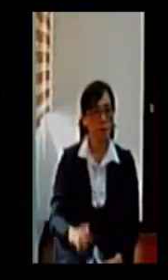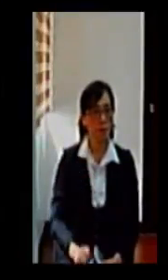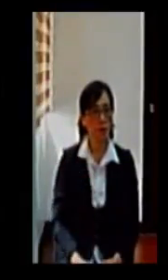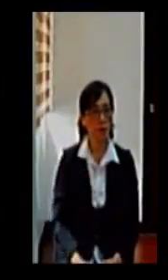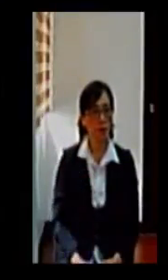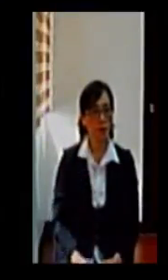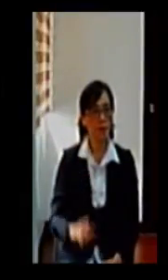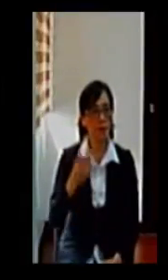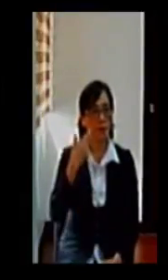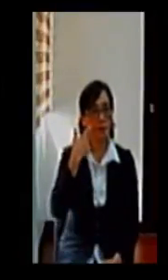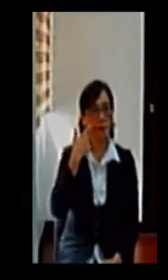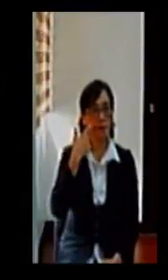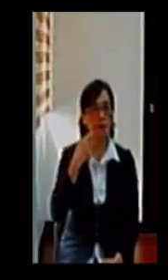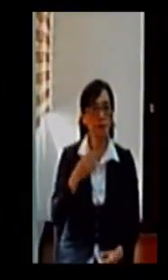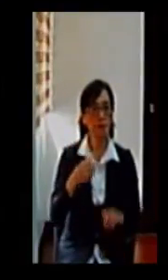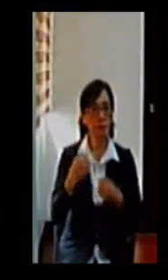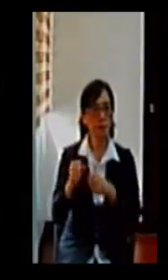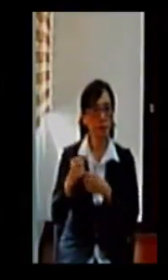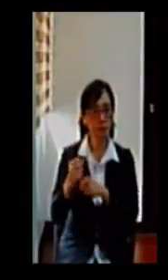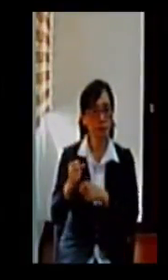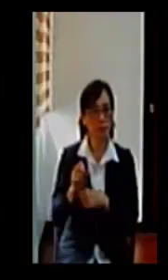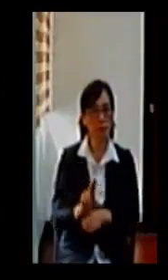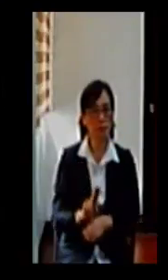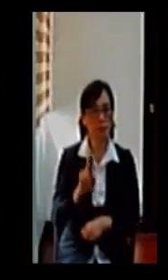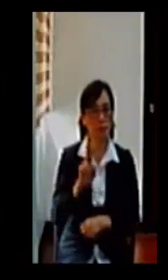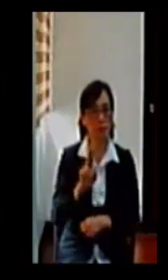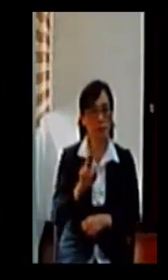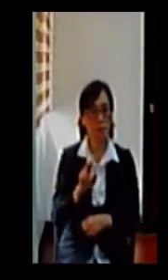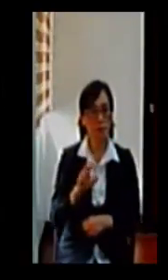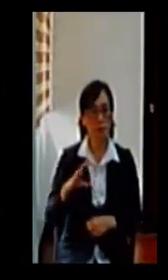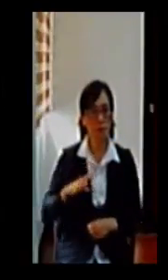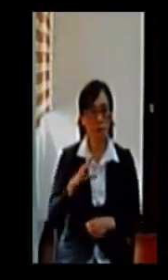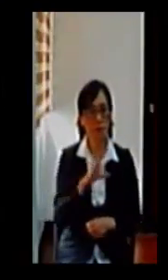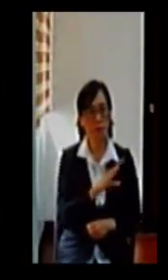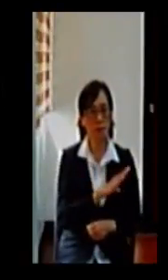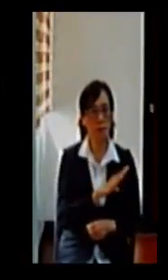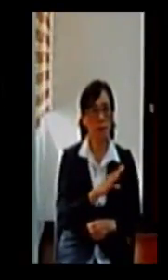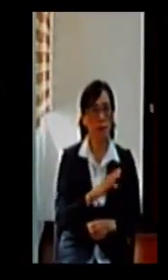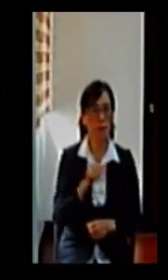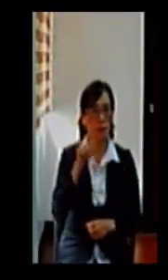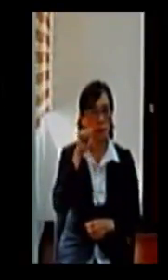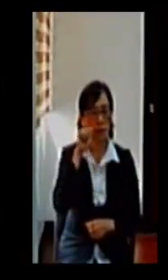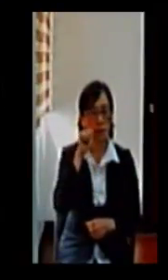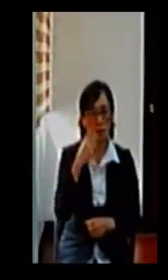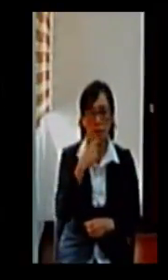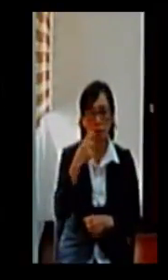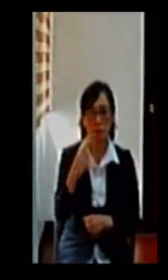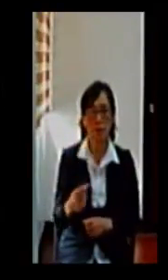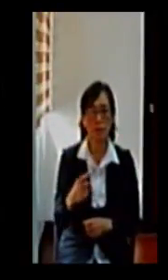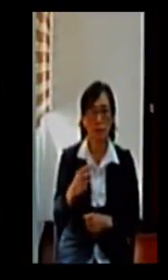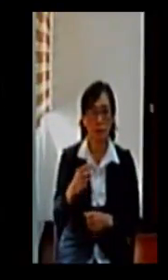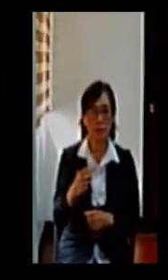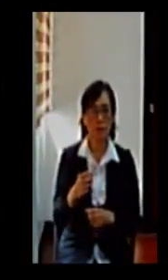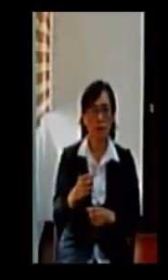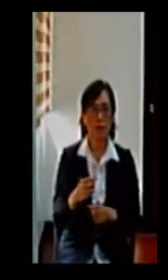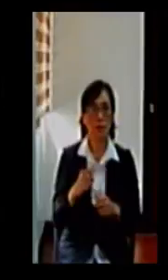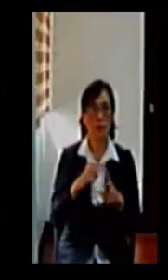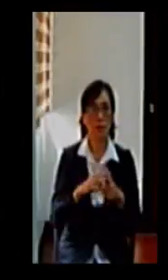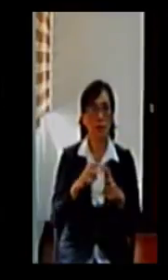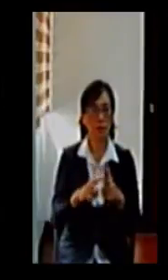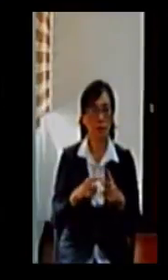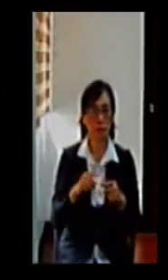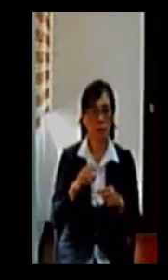Thank you. Following up on what Commissioner Armamento was saying, are you saying then that climate